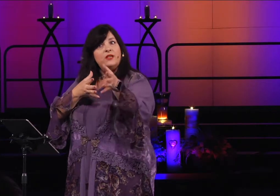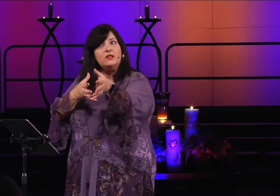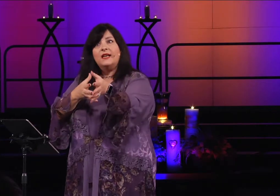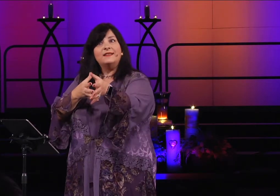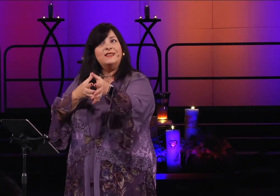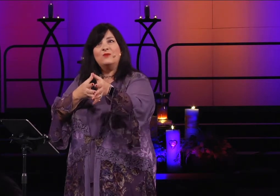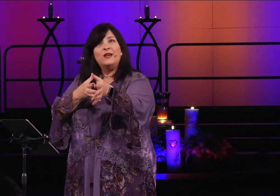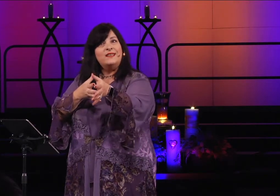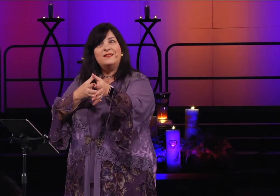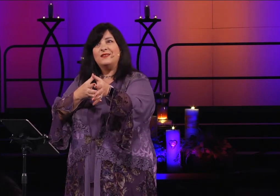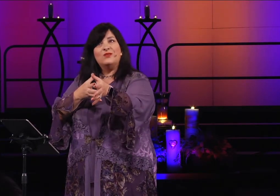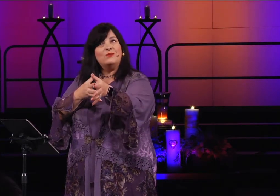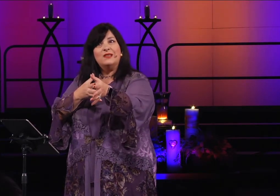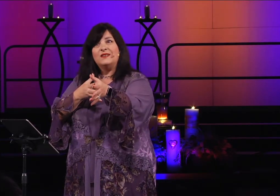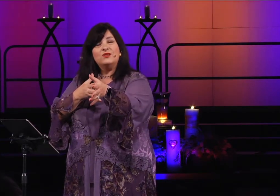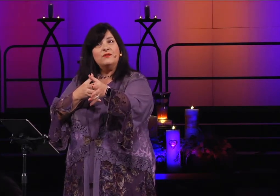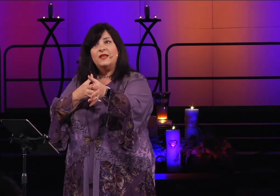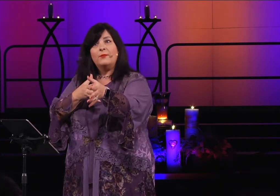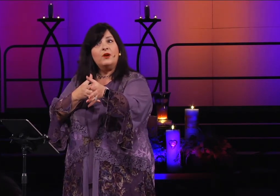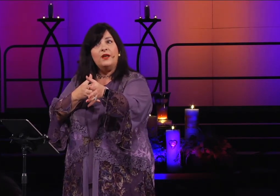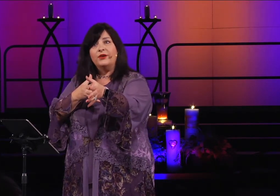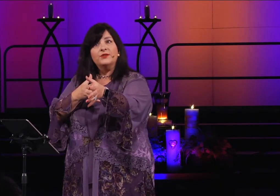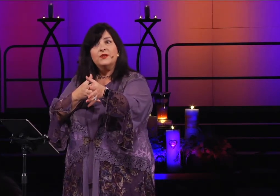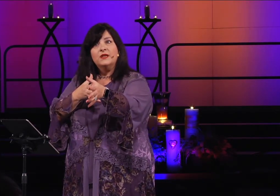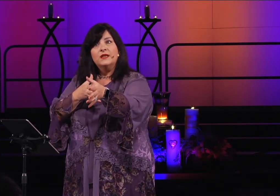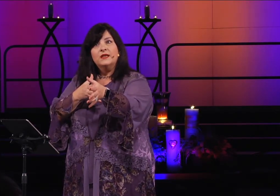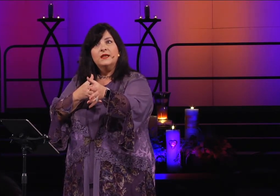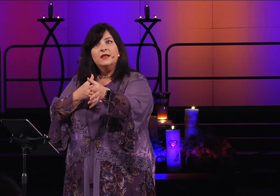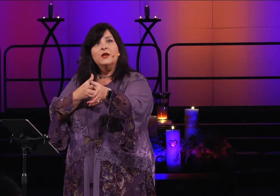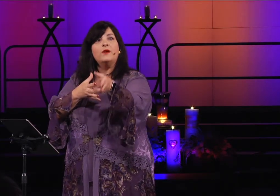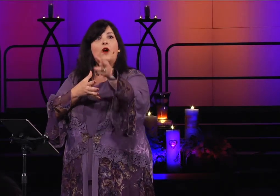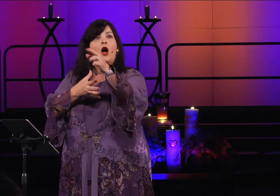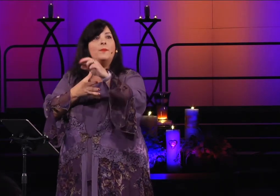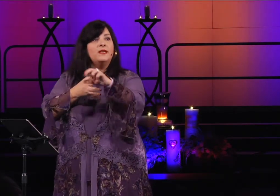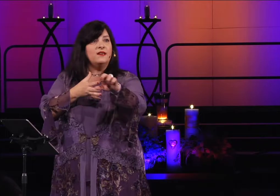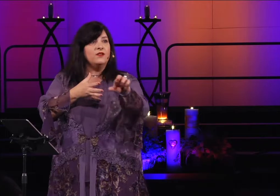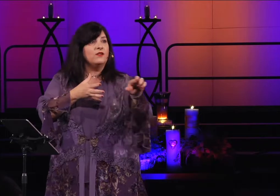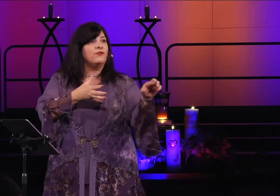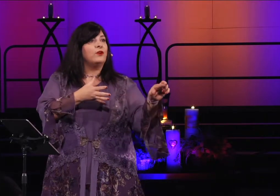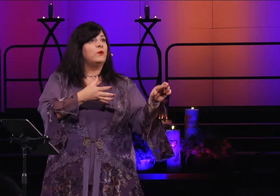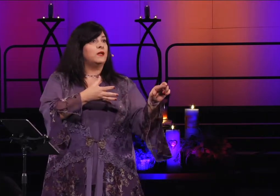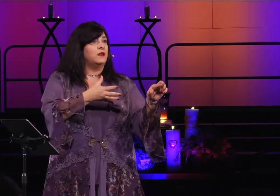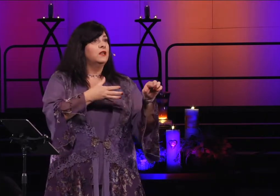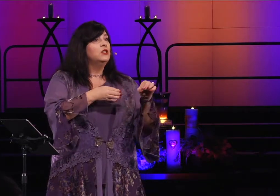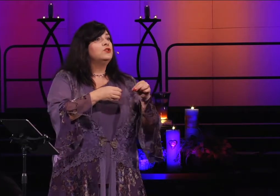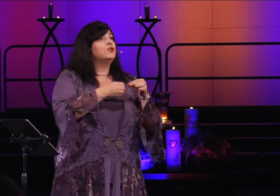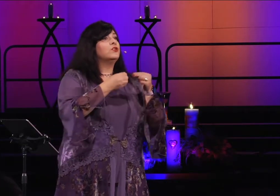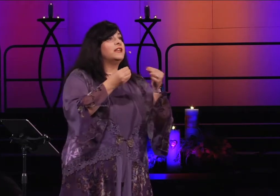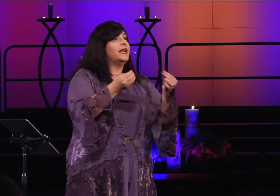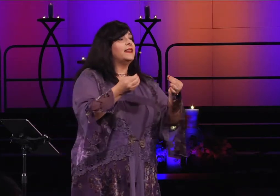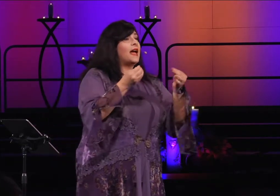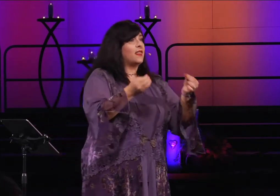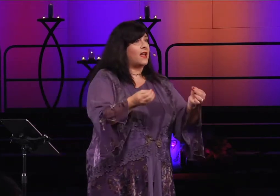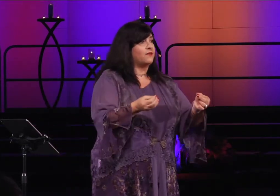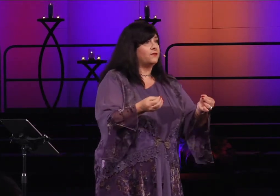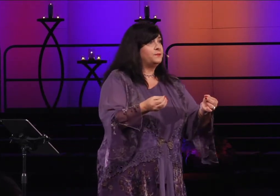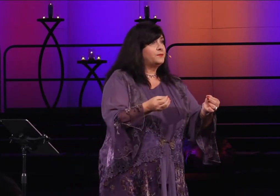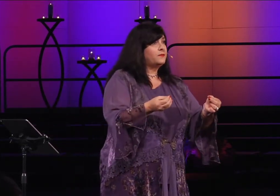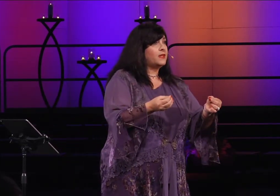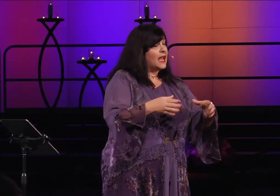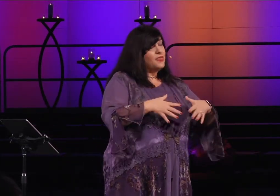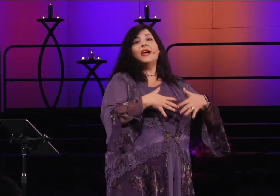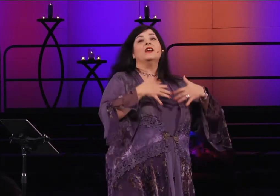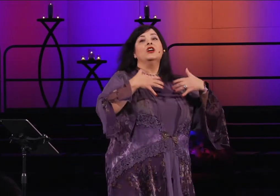or specialize it in ways that don't really serve them or others. That we've all been given the free will to create that